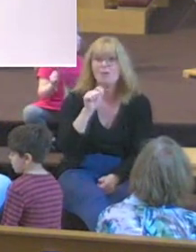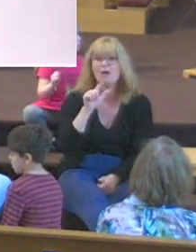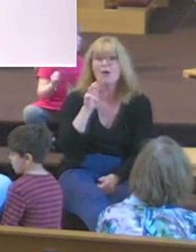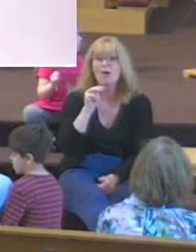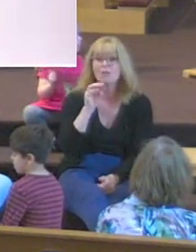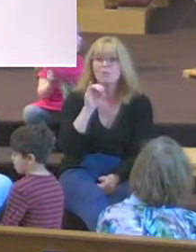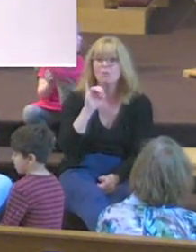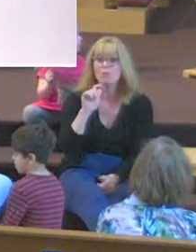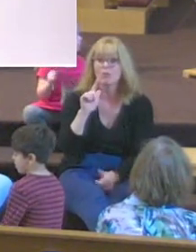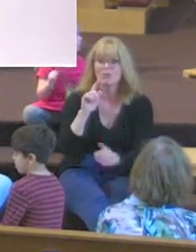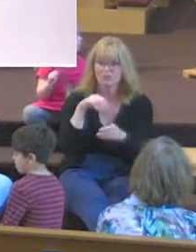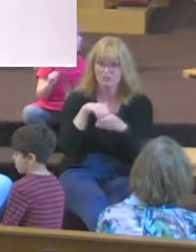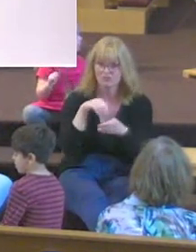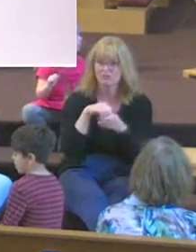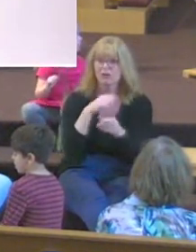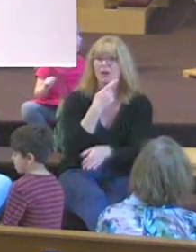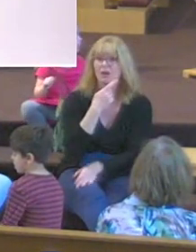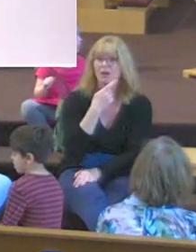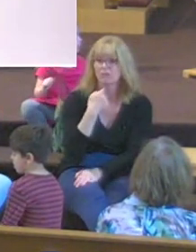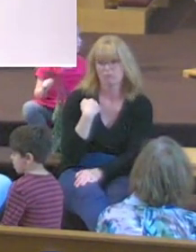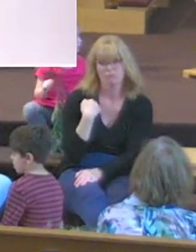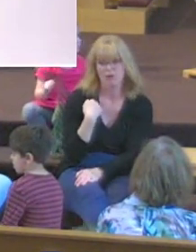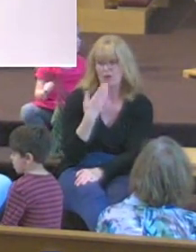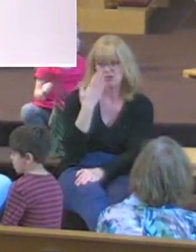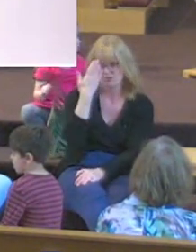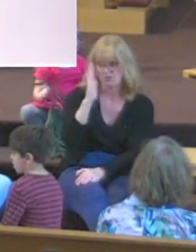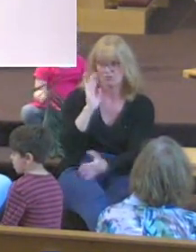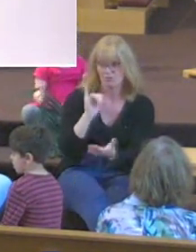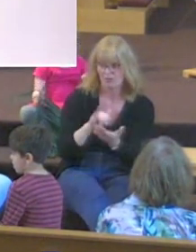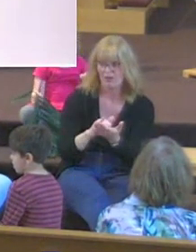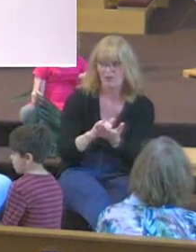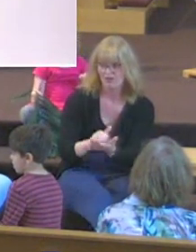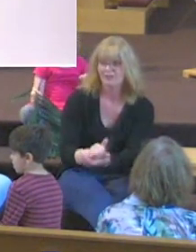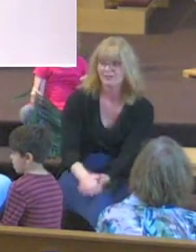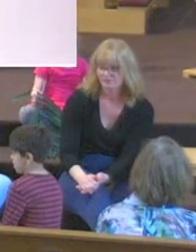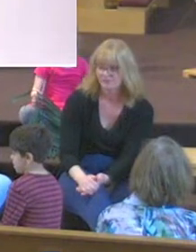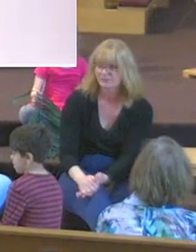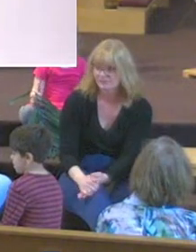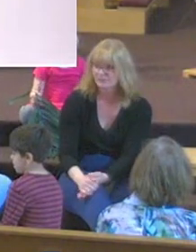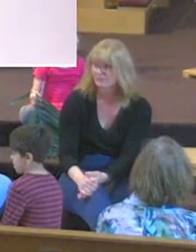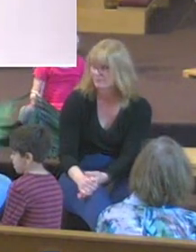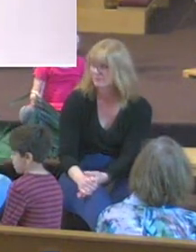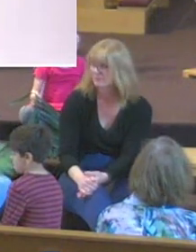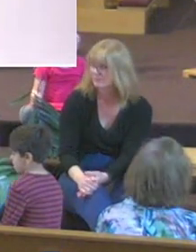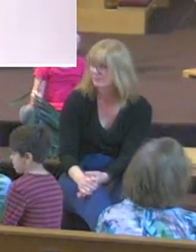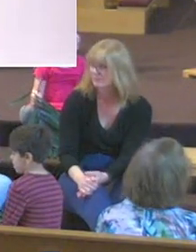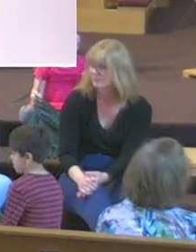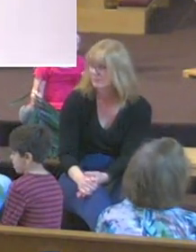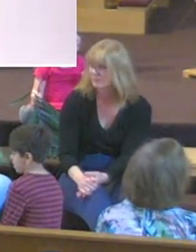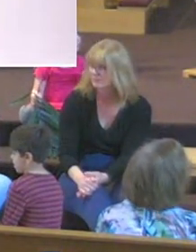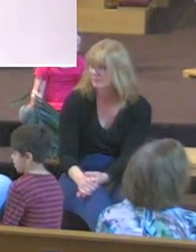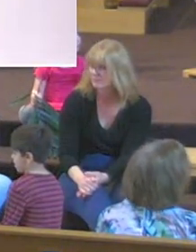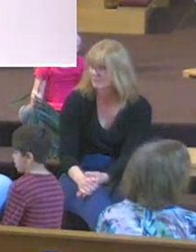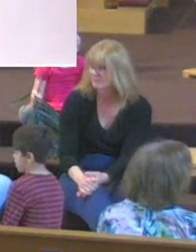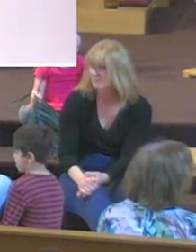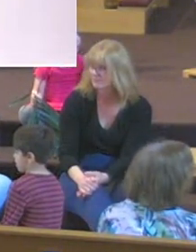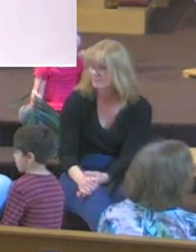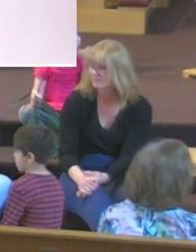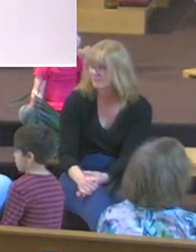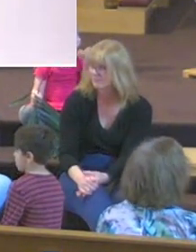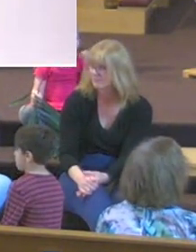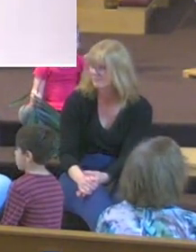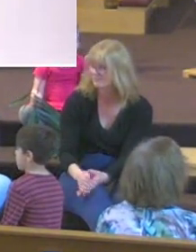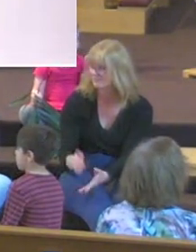Y'all probably did because y'all are smart, but I did not. Excellent. I taught somebody something today. My kids would